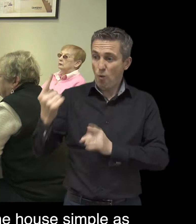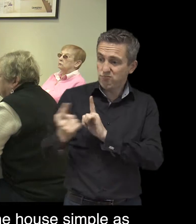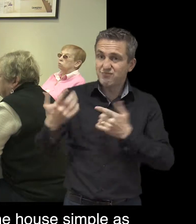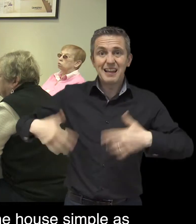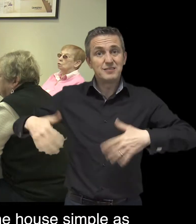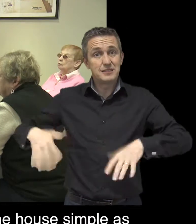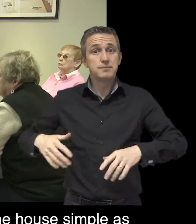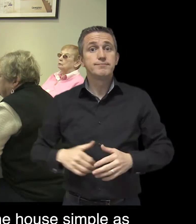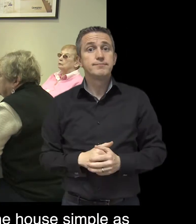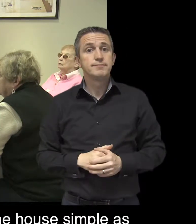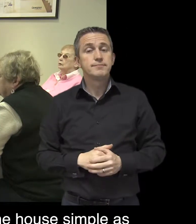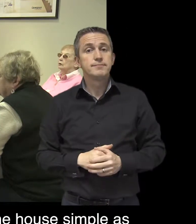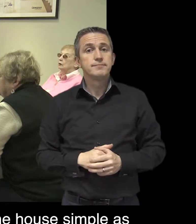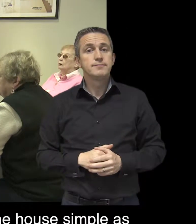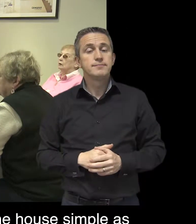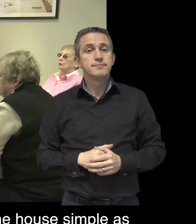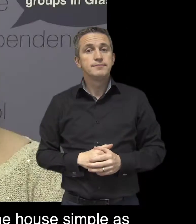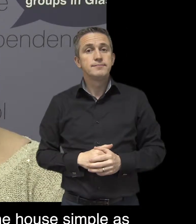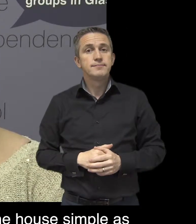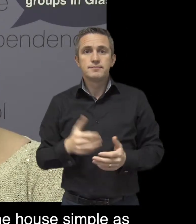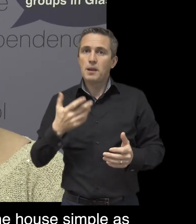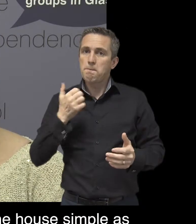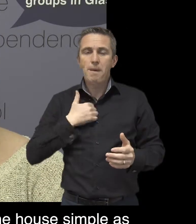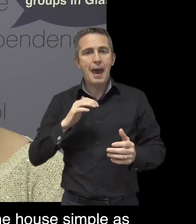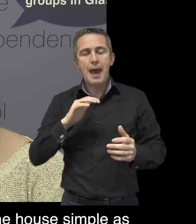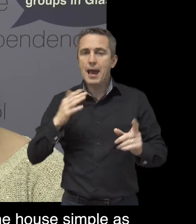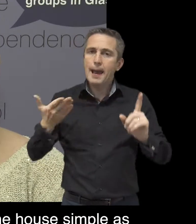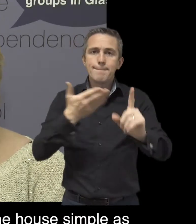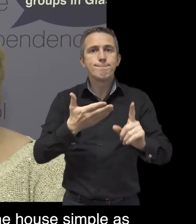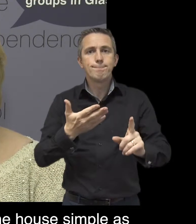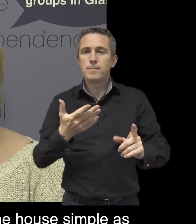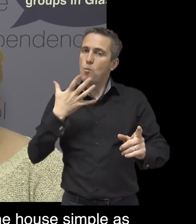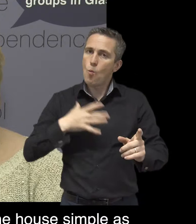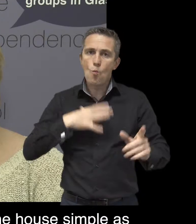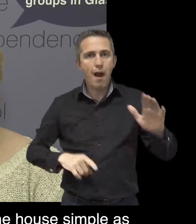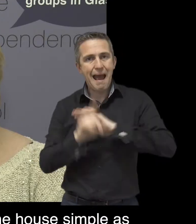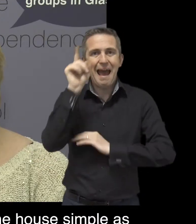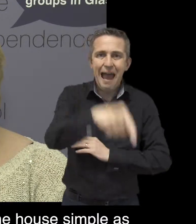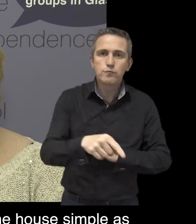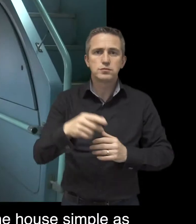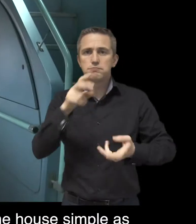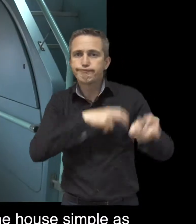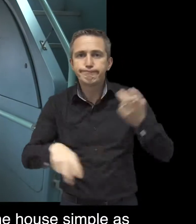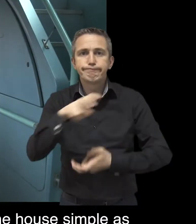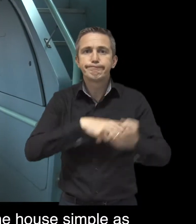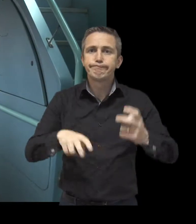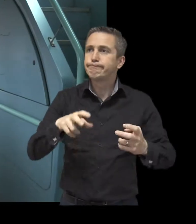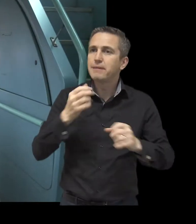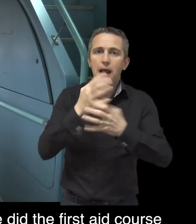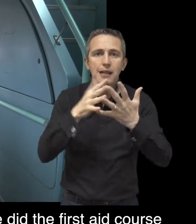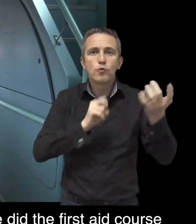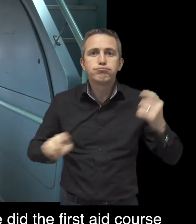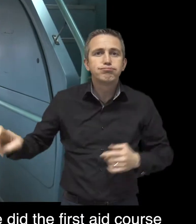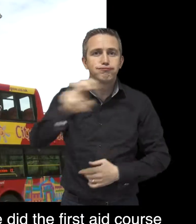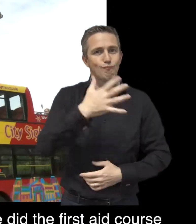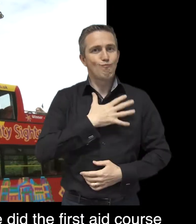goals at a time were to get out the house, simple as that, and see a bit of Glasgow. We